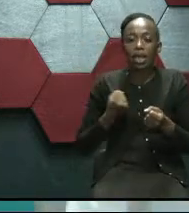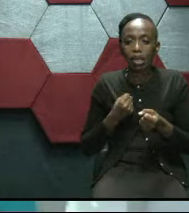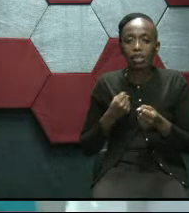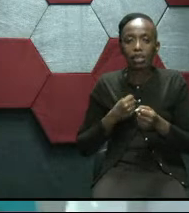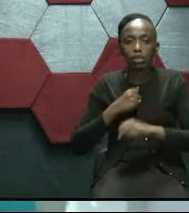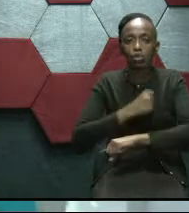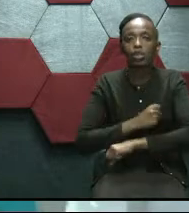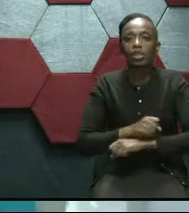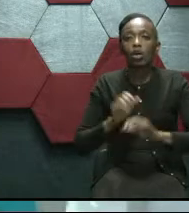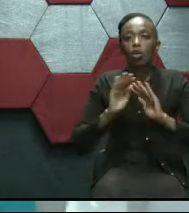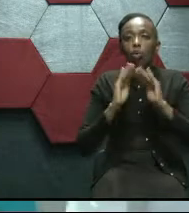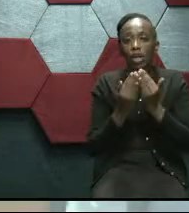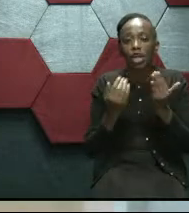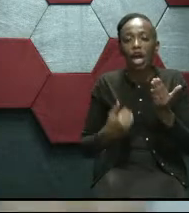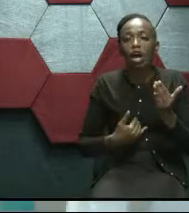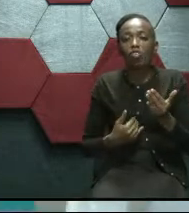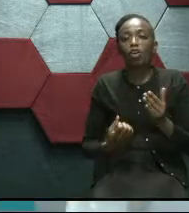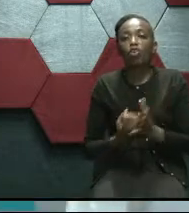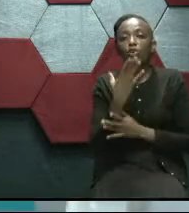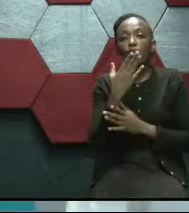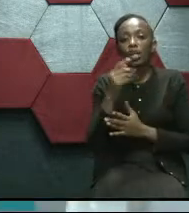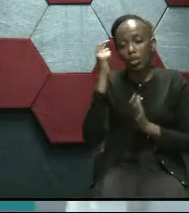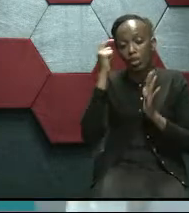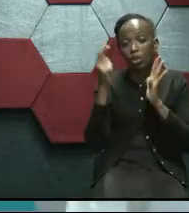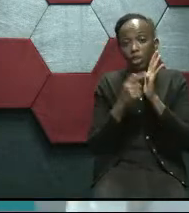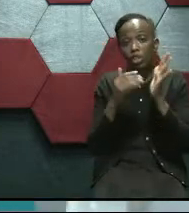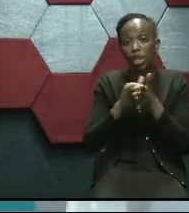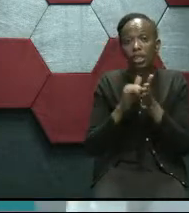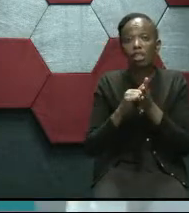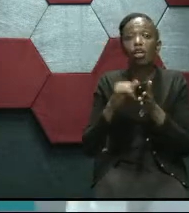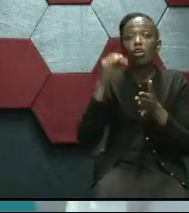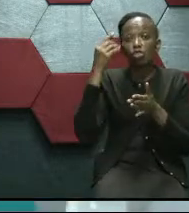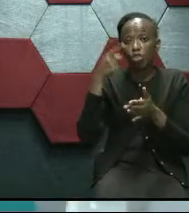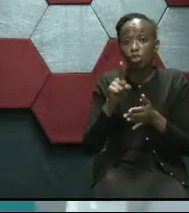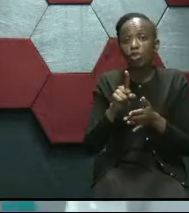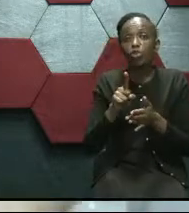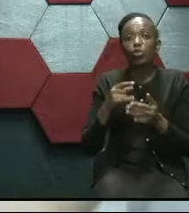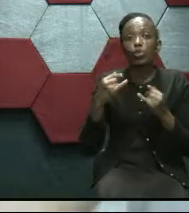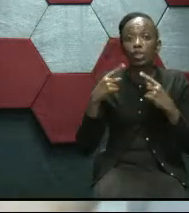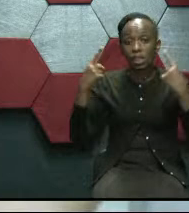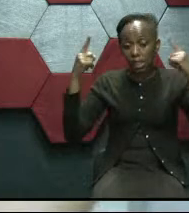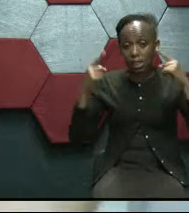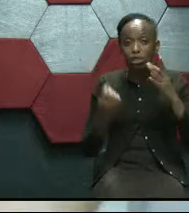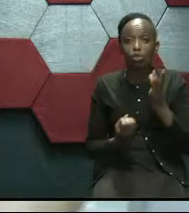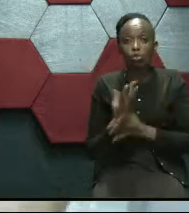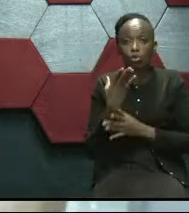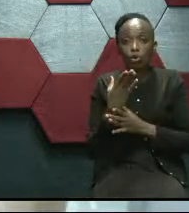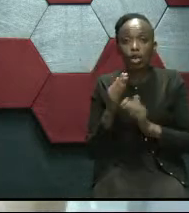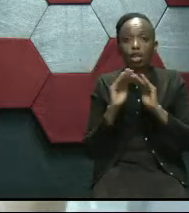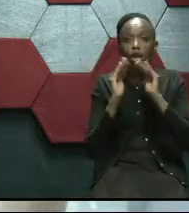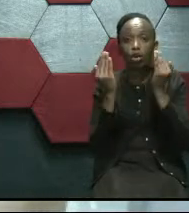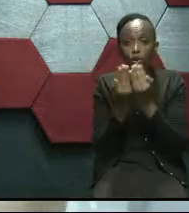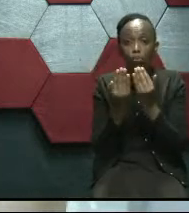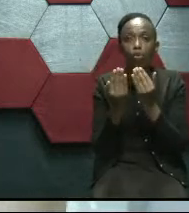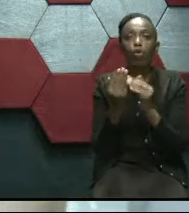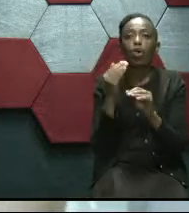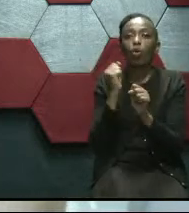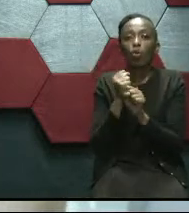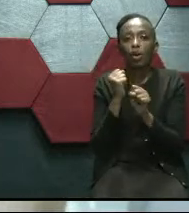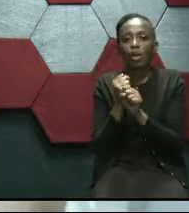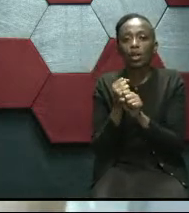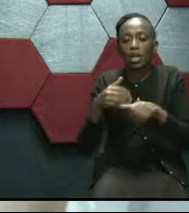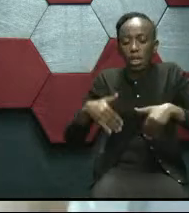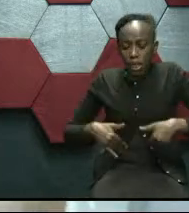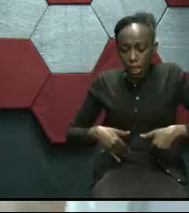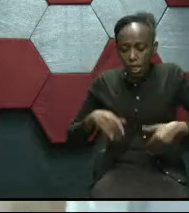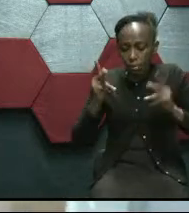Worldwide, there is a growing recognition that in order to succeed in this information age, to thrive in our globalized world, young